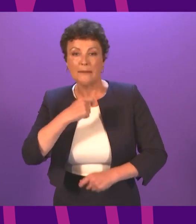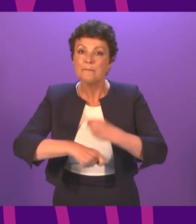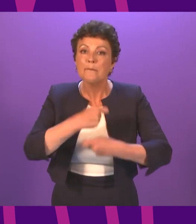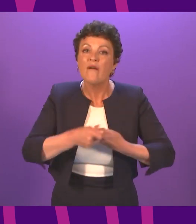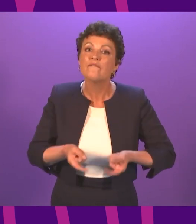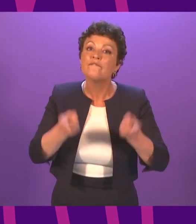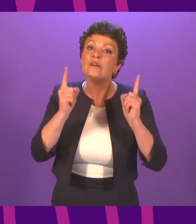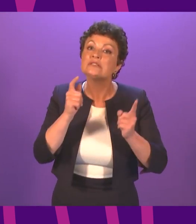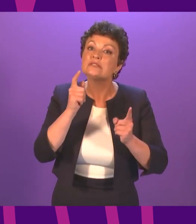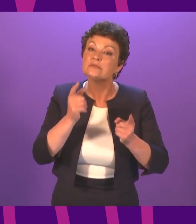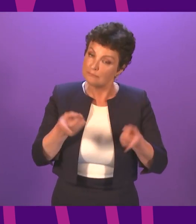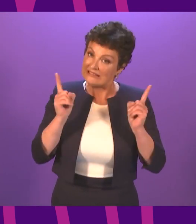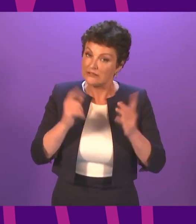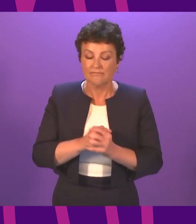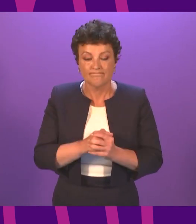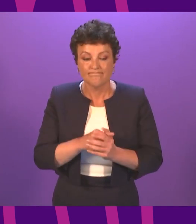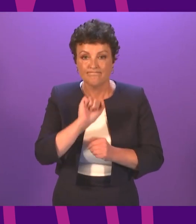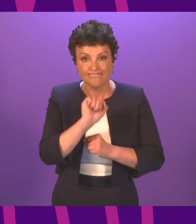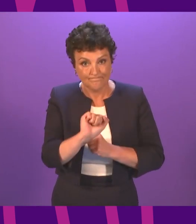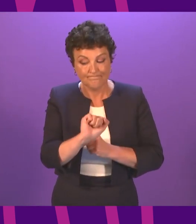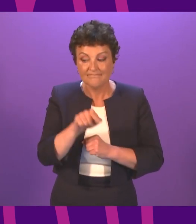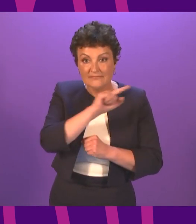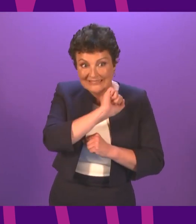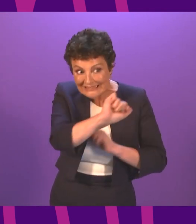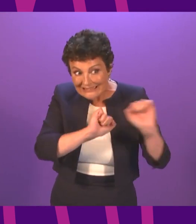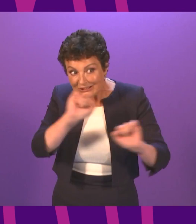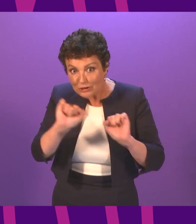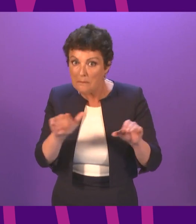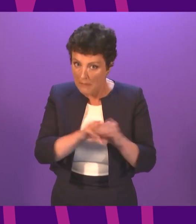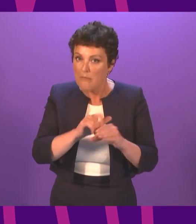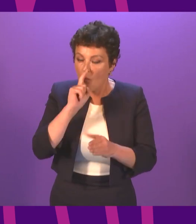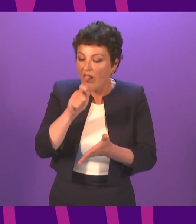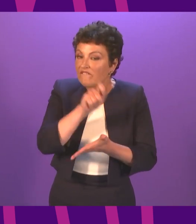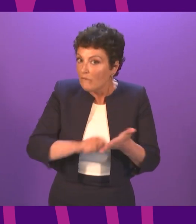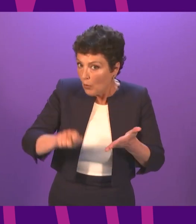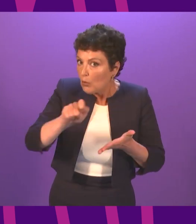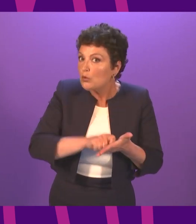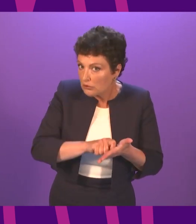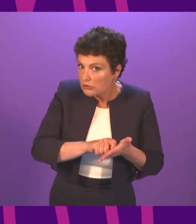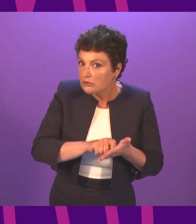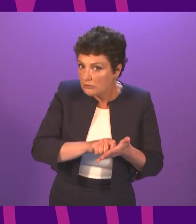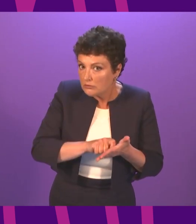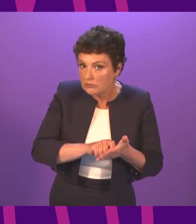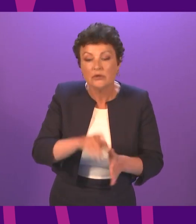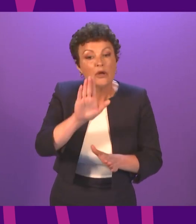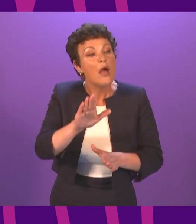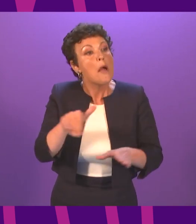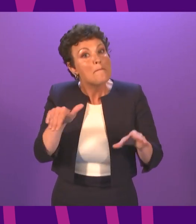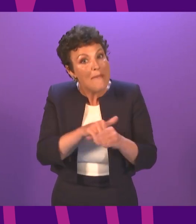their preferred candidate. A separate vote will be called for each candidate, and members can only vote